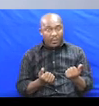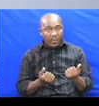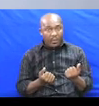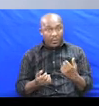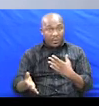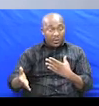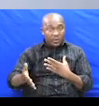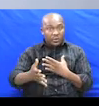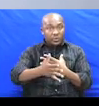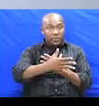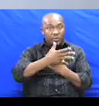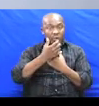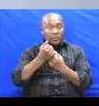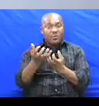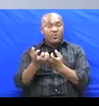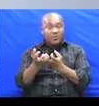in